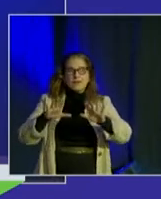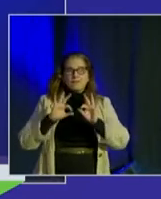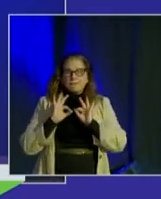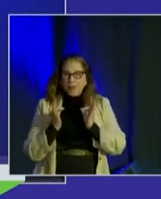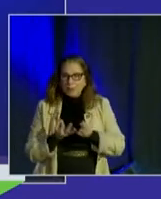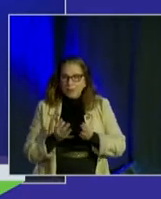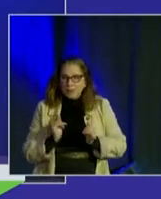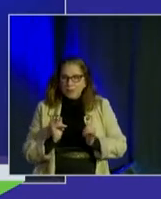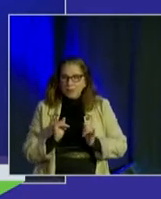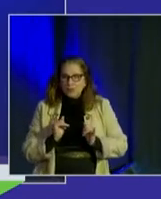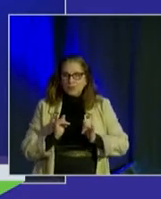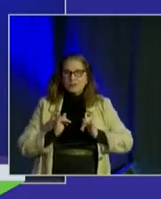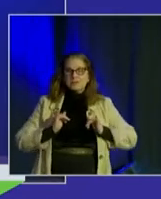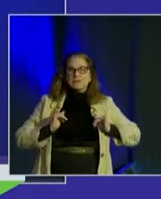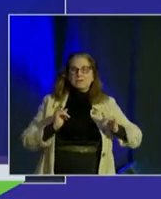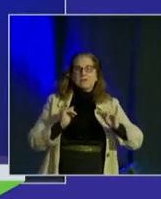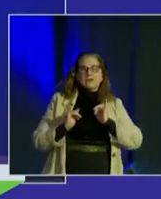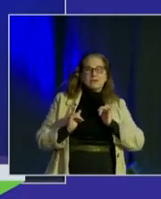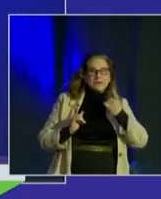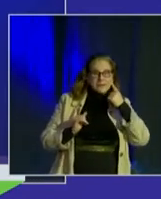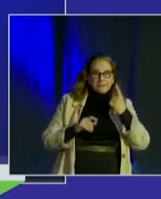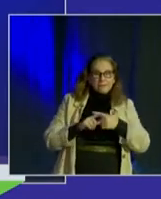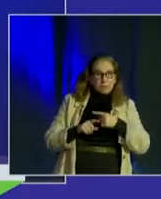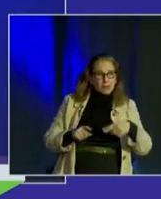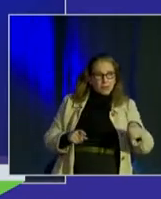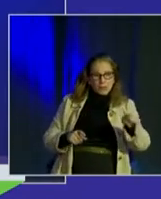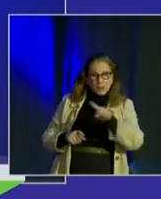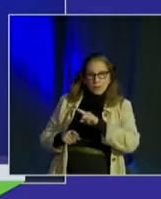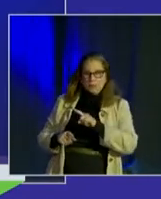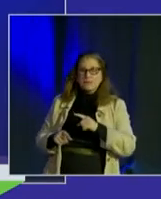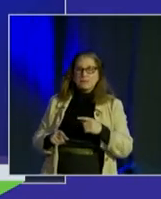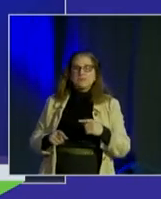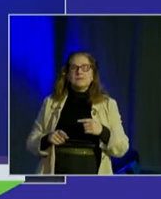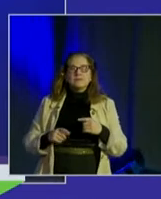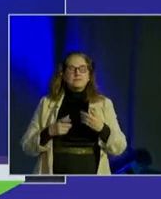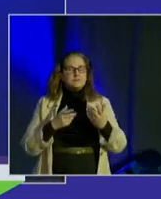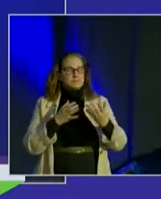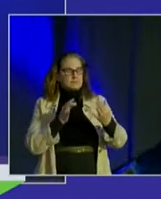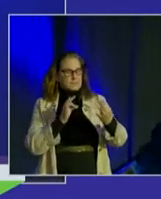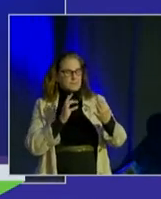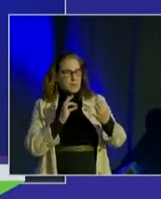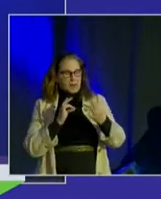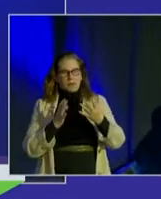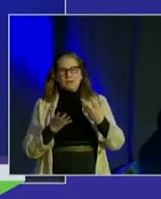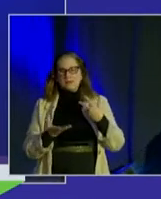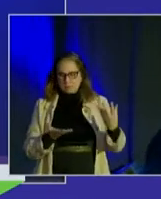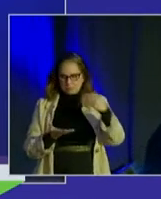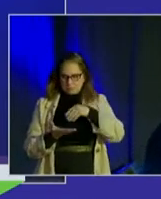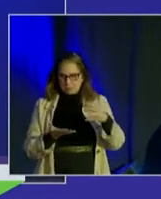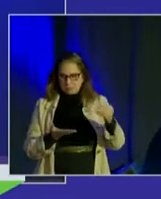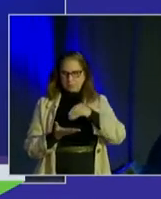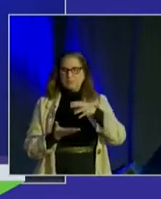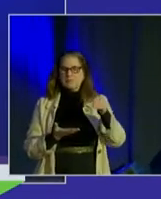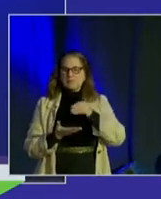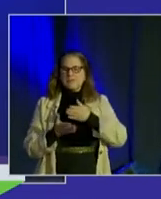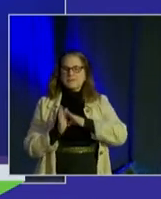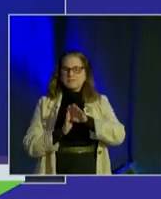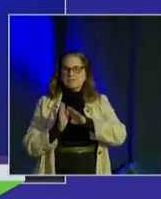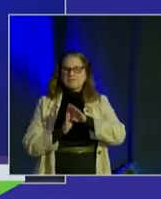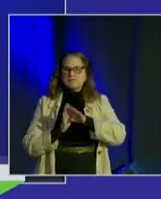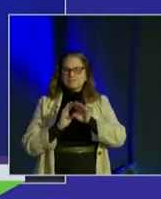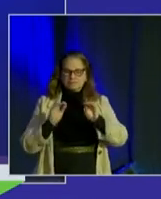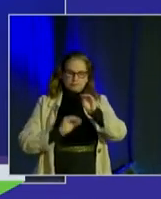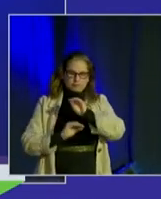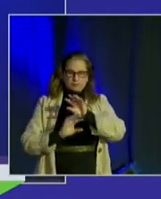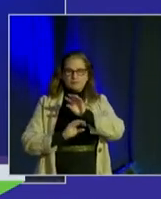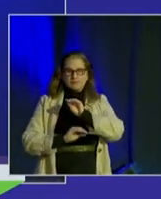you, we can build a budget that works for all of DC, for all of our residents, and for all of our communities. Certainly, this is